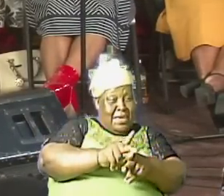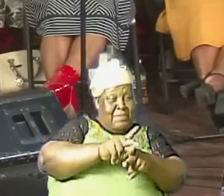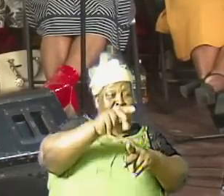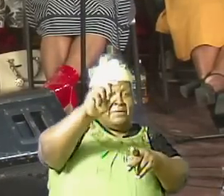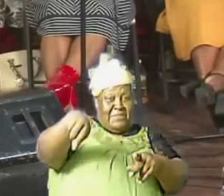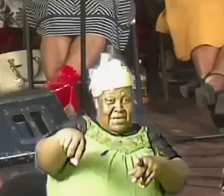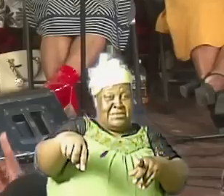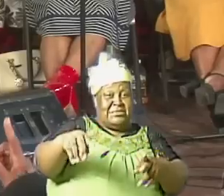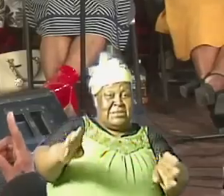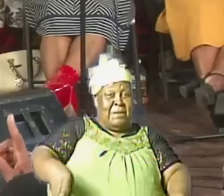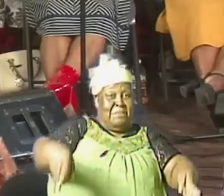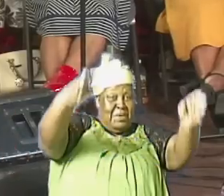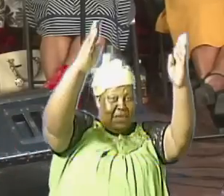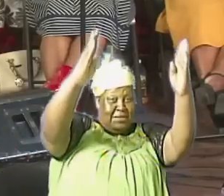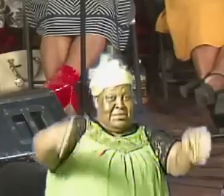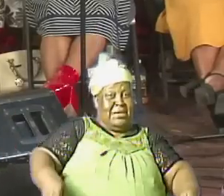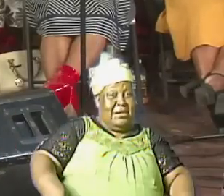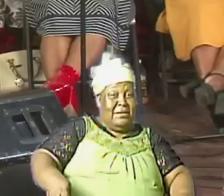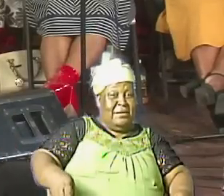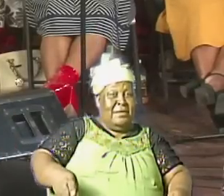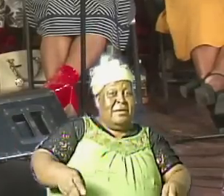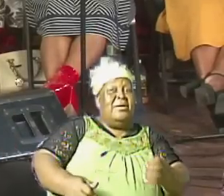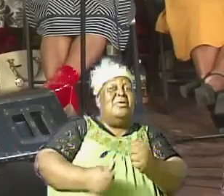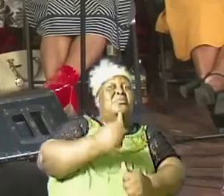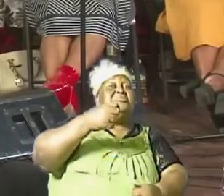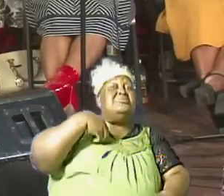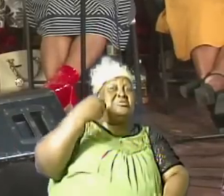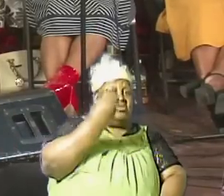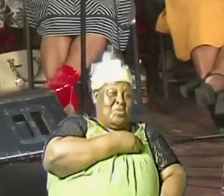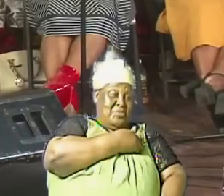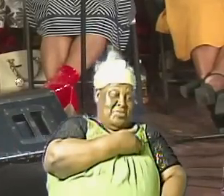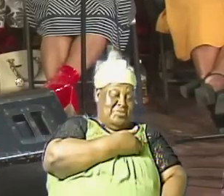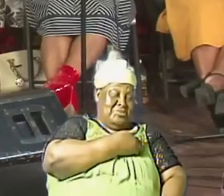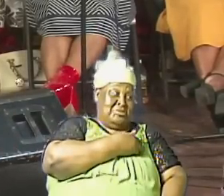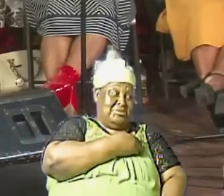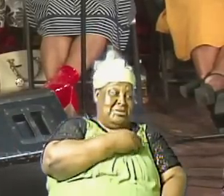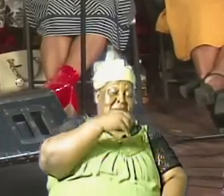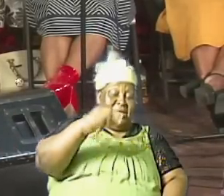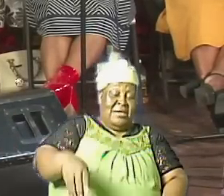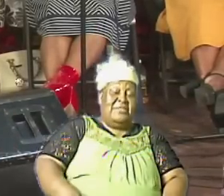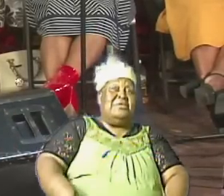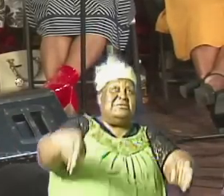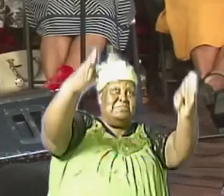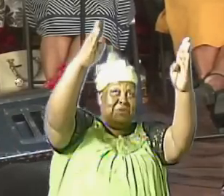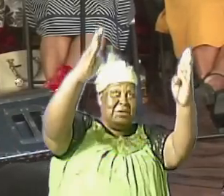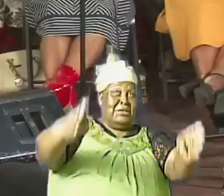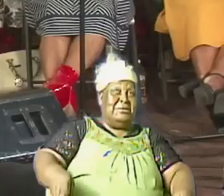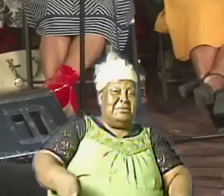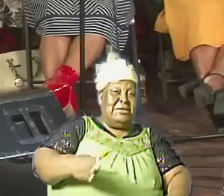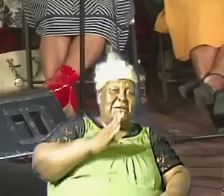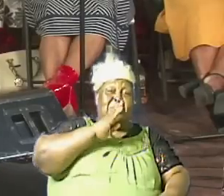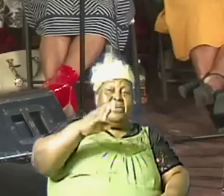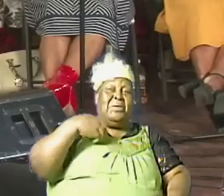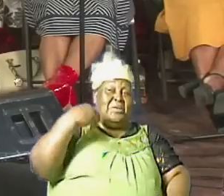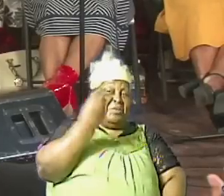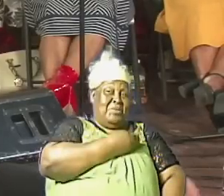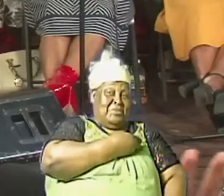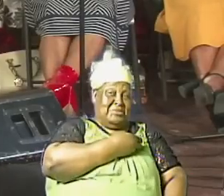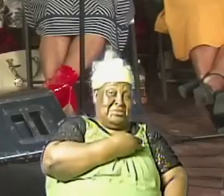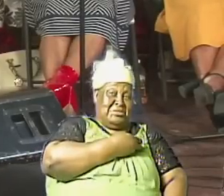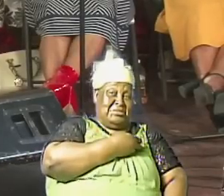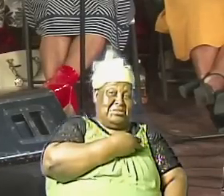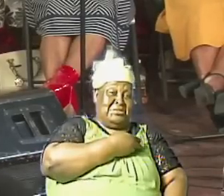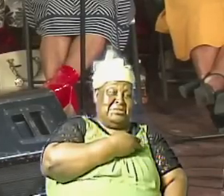but this building will be ours. Hallelujah. Hallelujah. This building will be